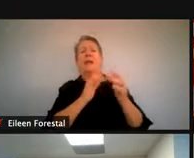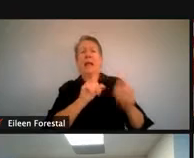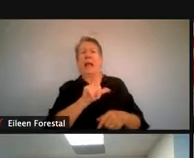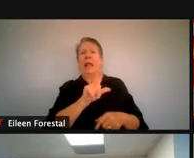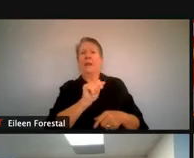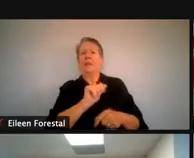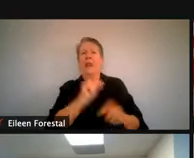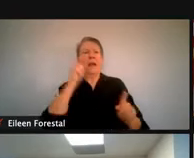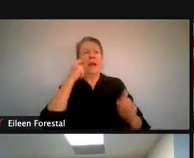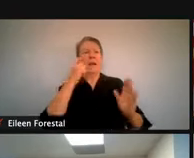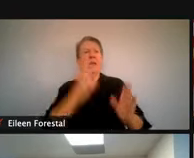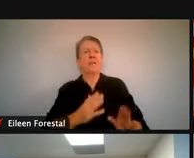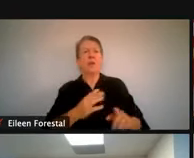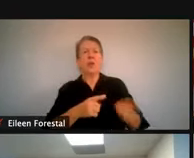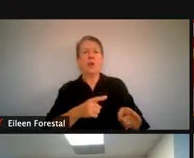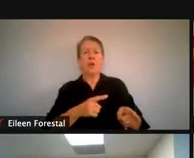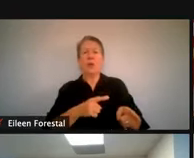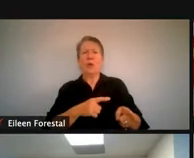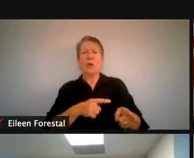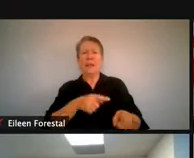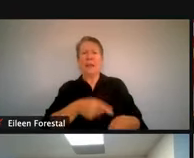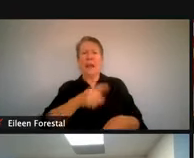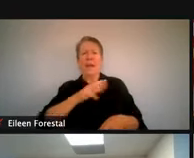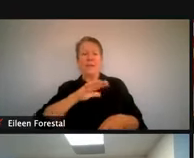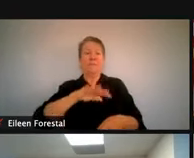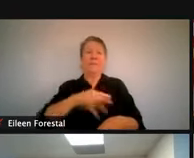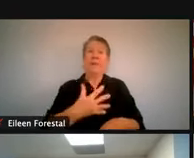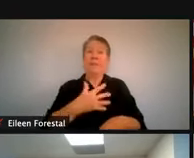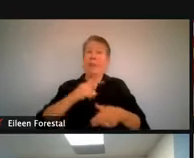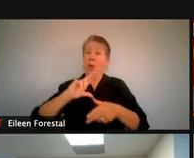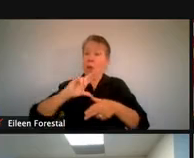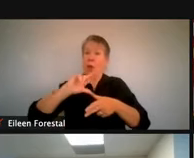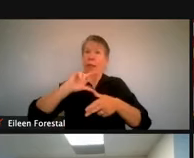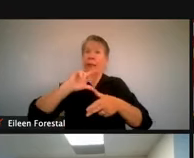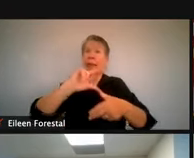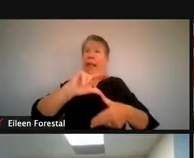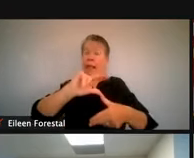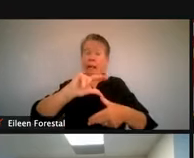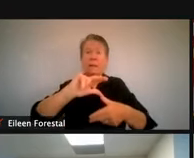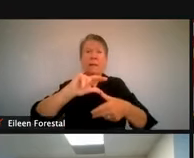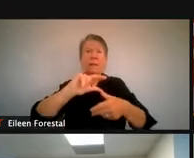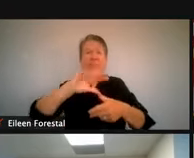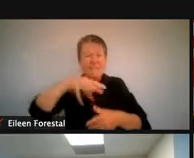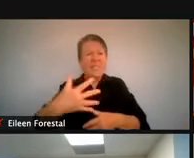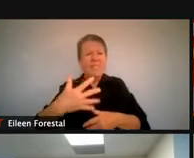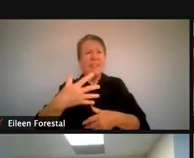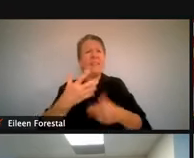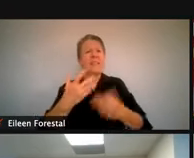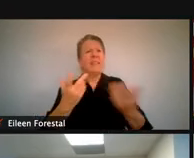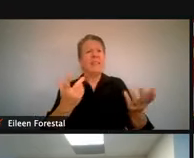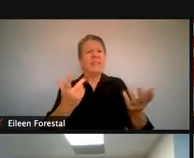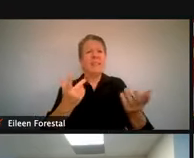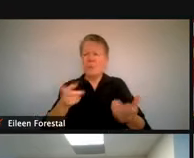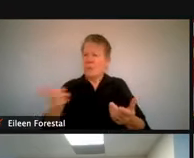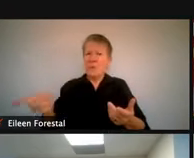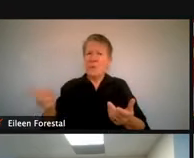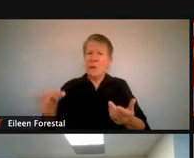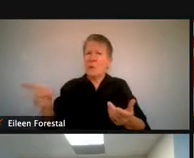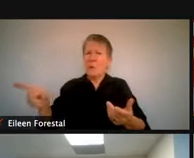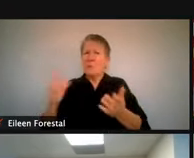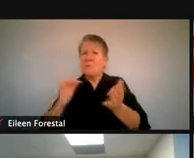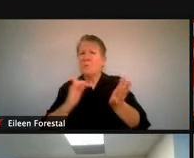5th storm of the season. I also know you had a call with up and down with the state police chiefs this morning.